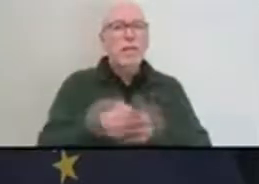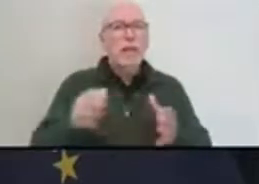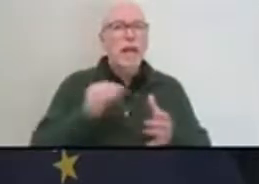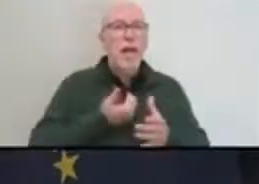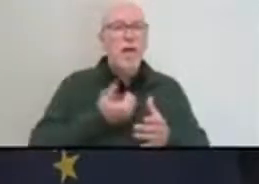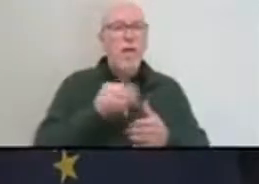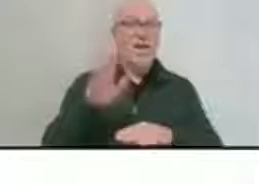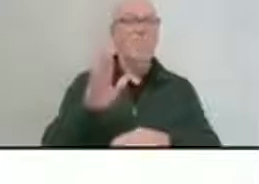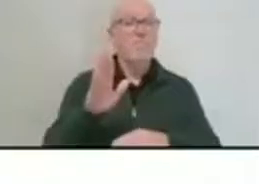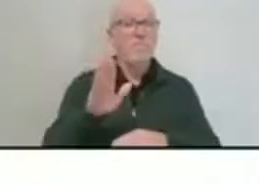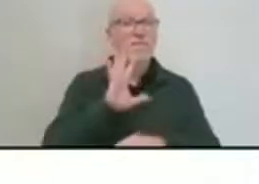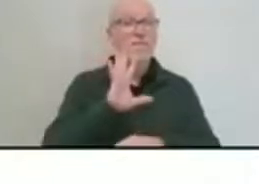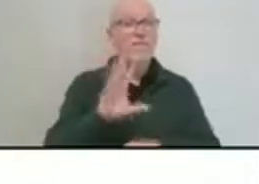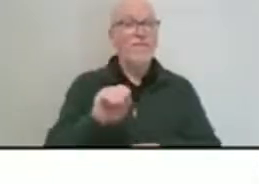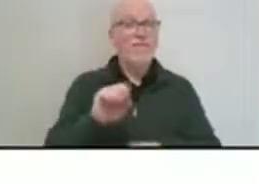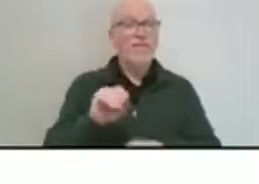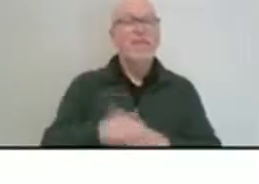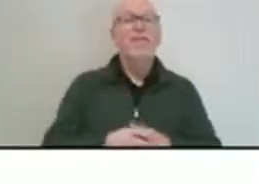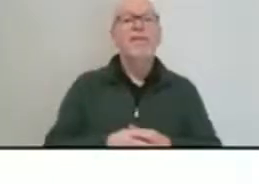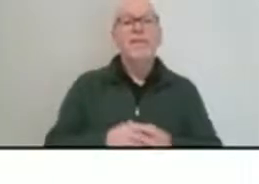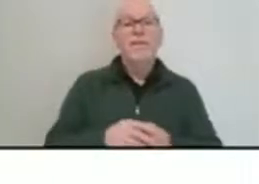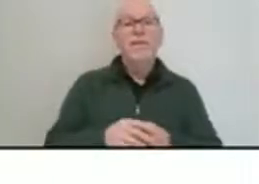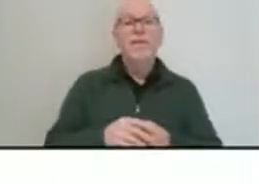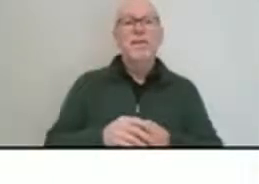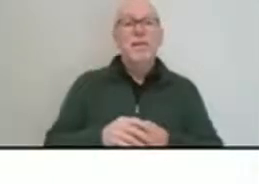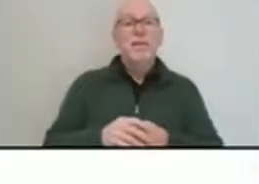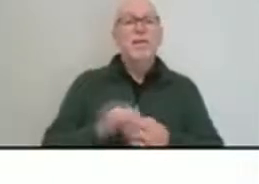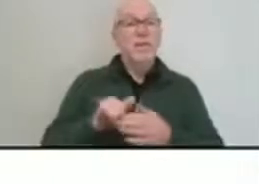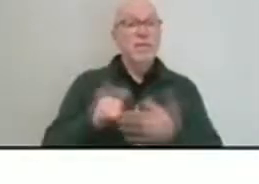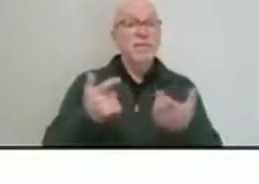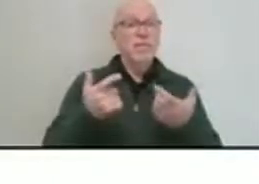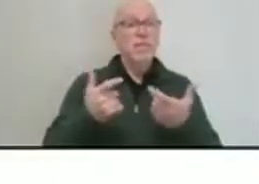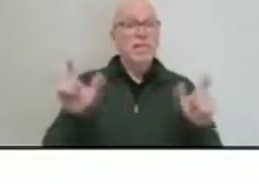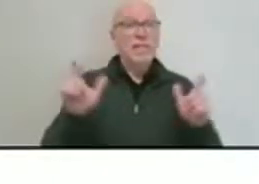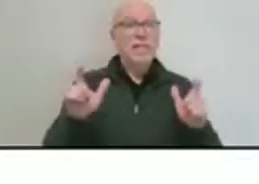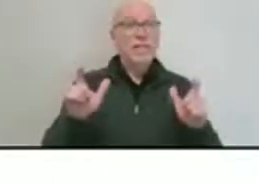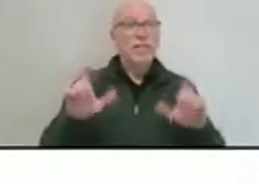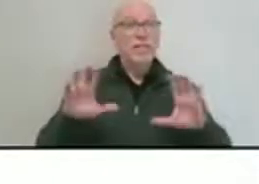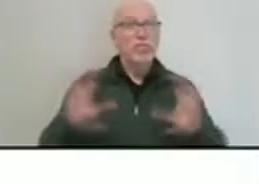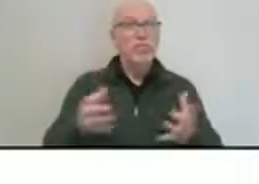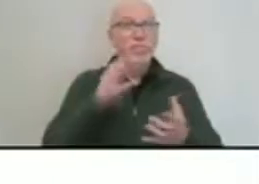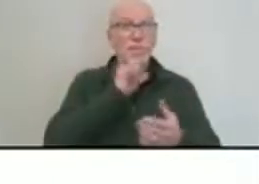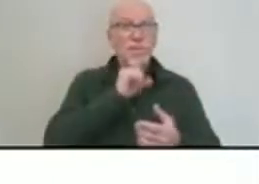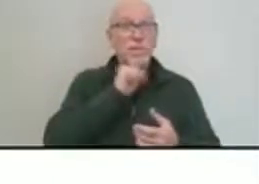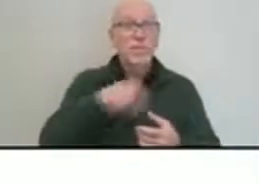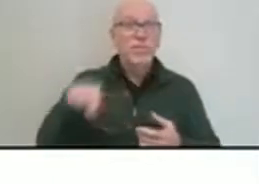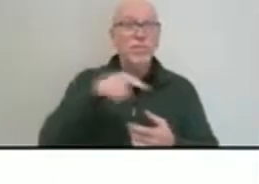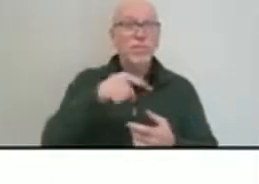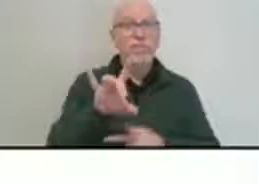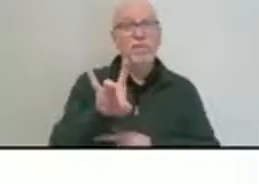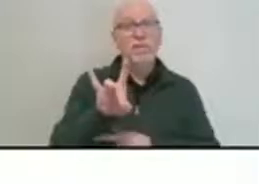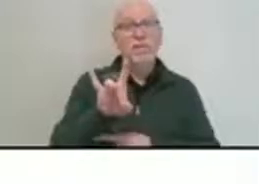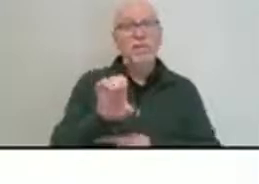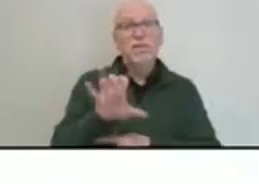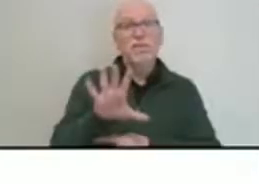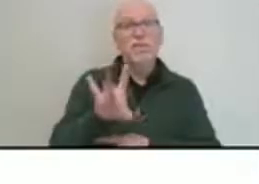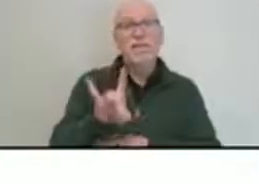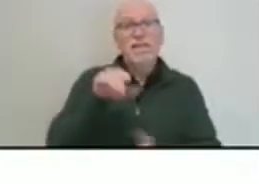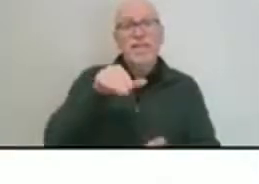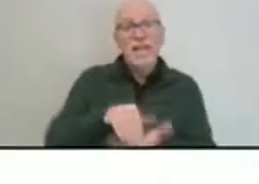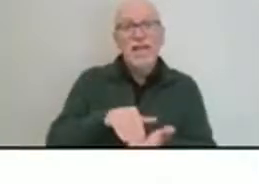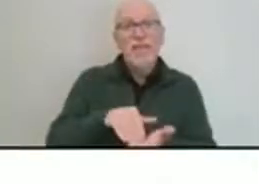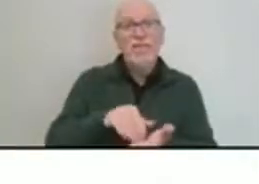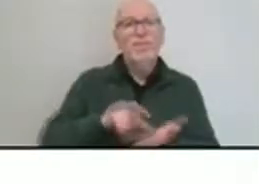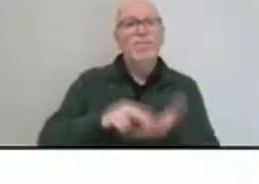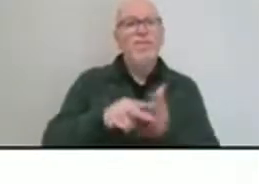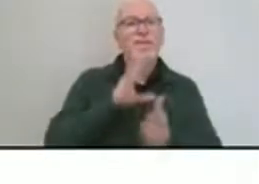and discussed next steps. She says the consensus was to continue to open up vaccine eligibility based primarily on age. This is